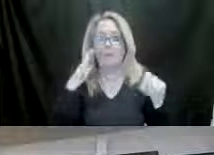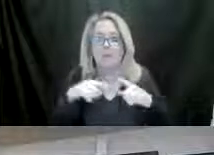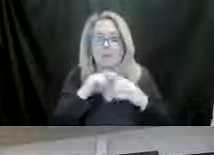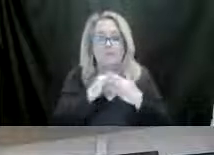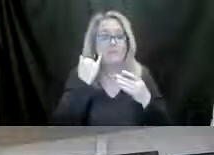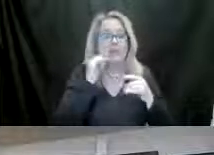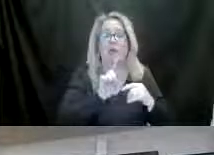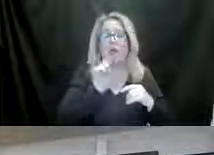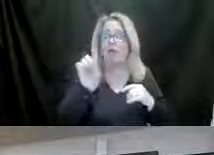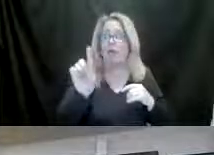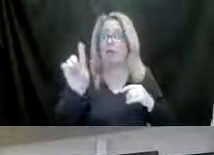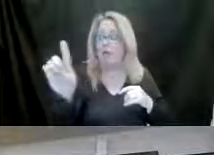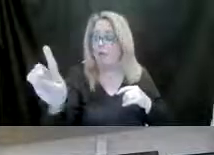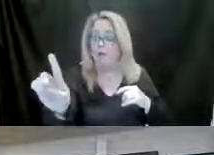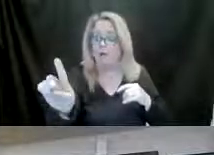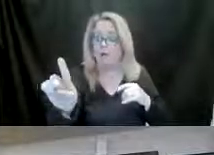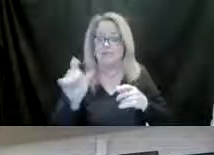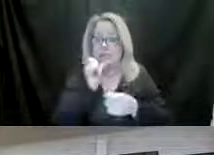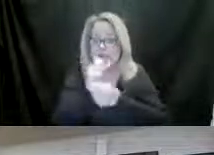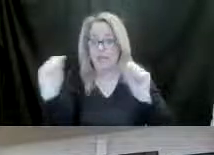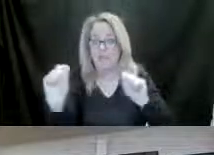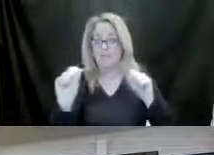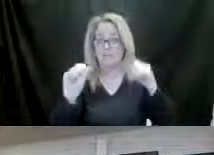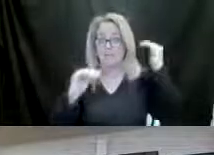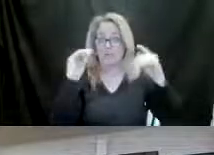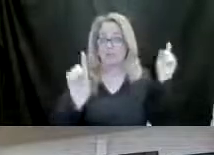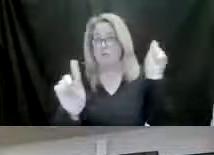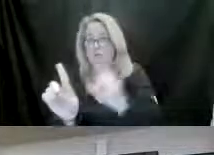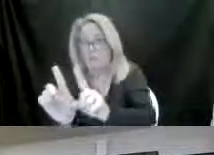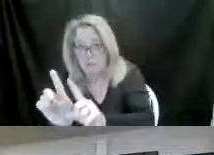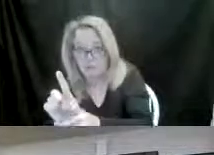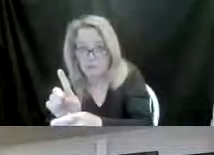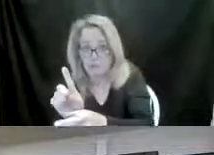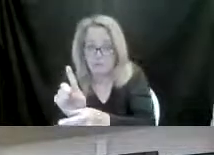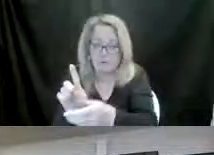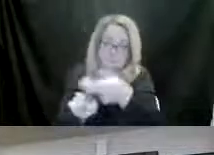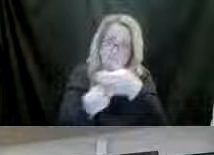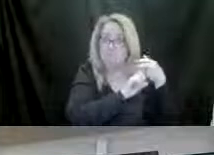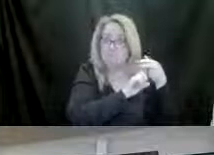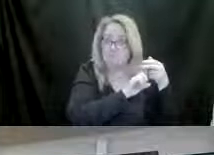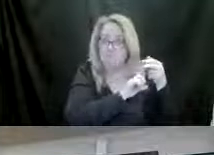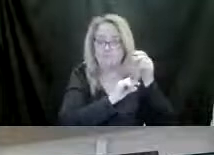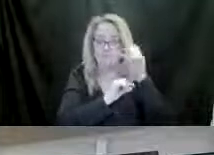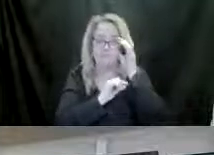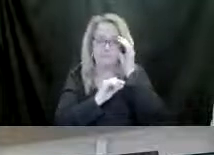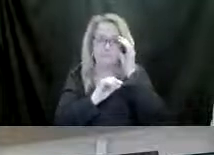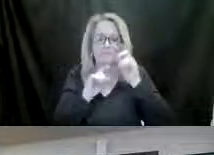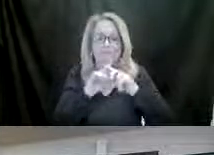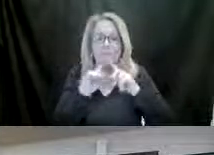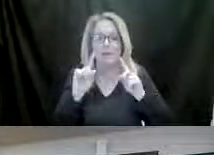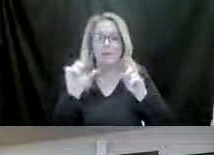is unsafe, an adult will take care of that. But gradually, kids learn when a parent replies,